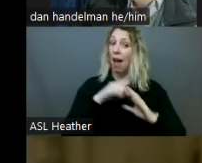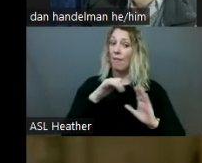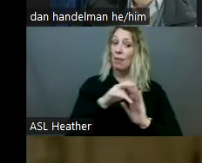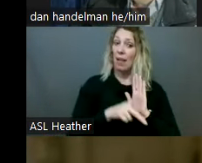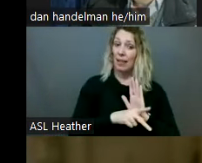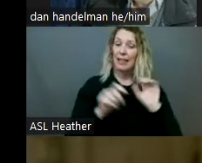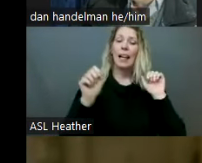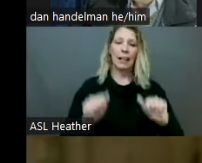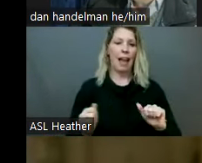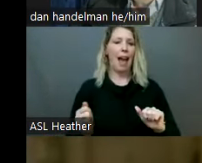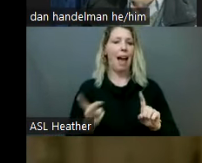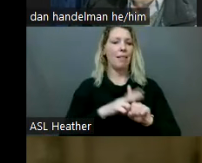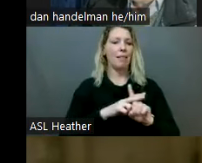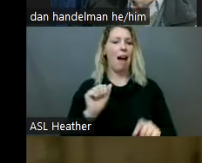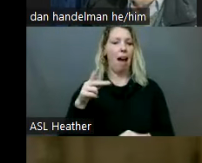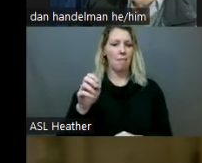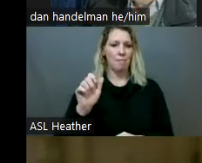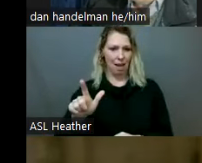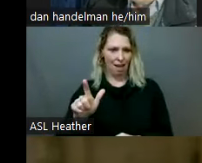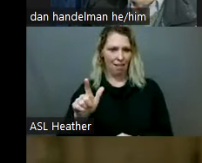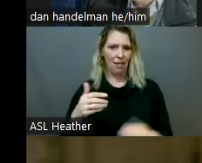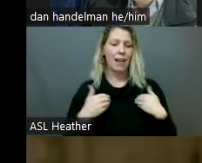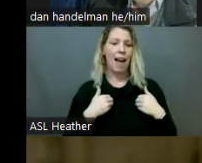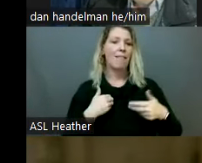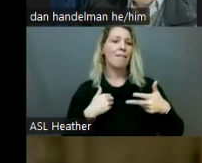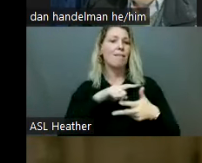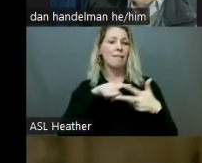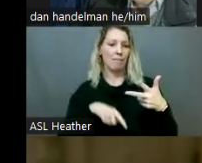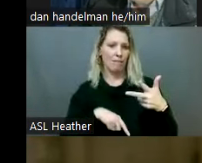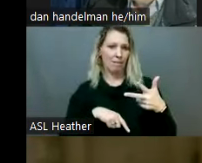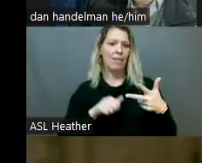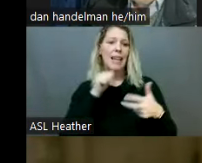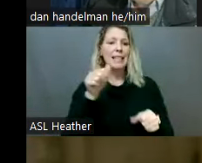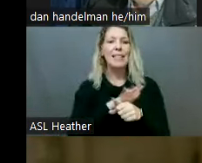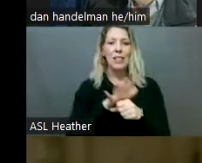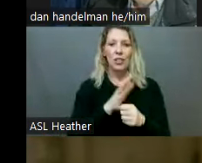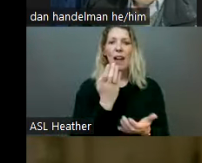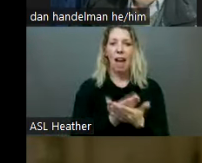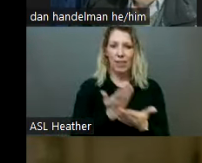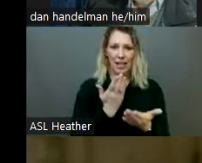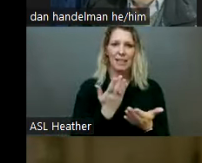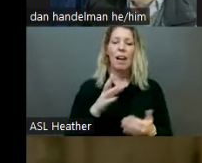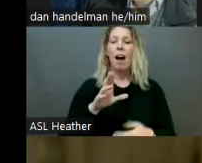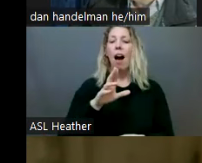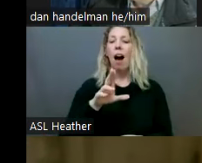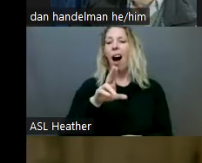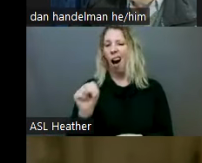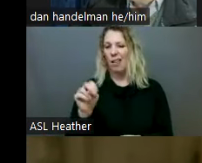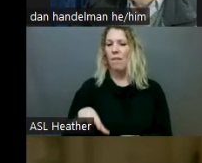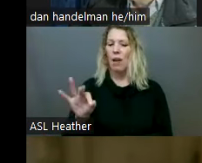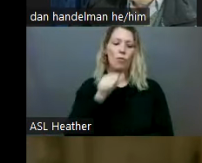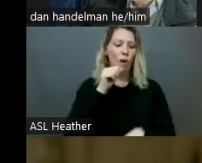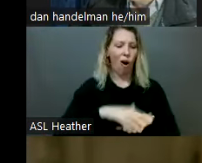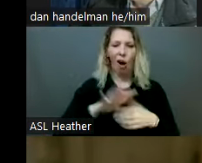appeal. There are 3 findings other than out of policy, which are in policy, insufficient evidence, and unfounded. Those aren't reflected on the flow chart